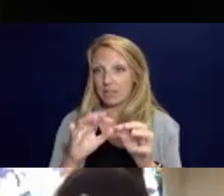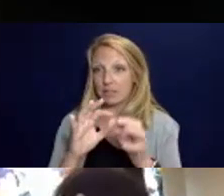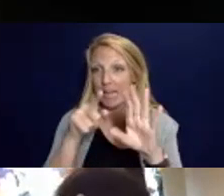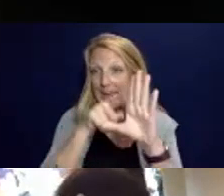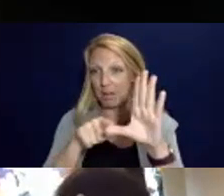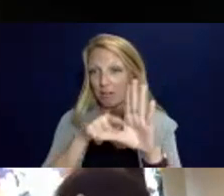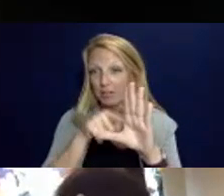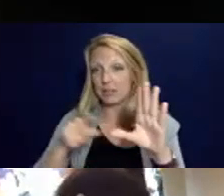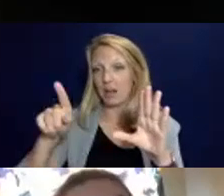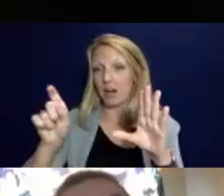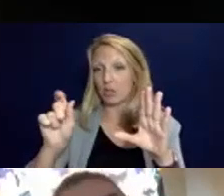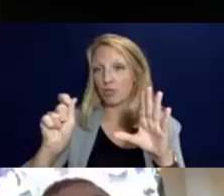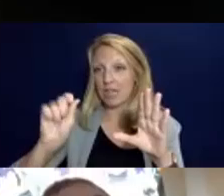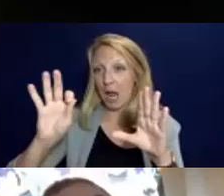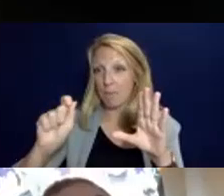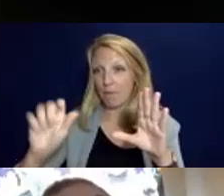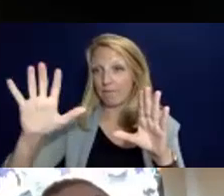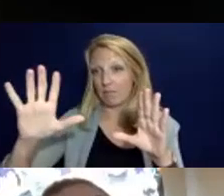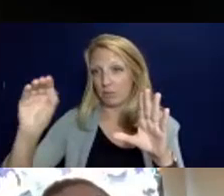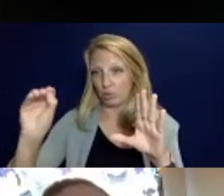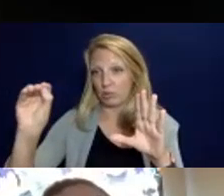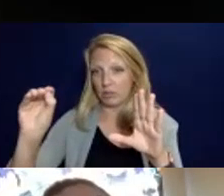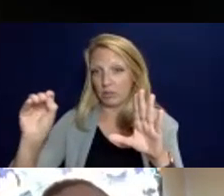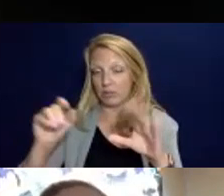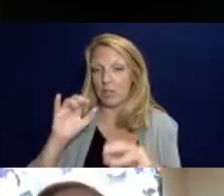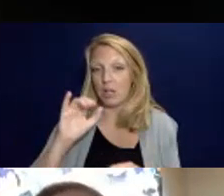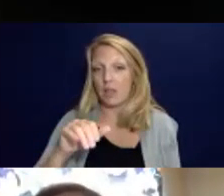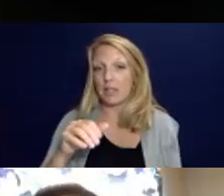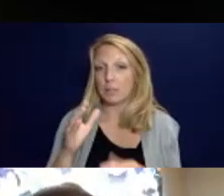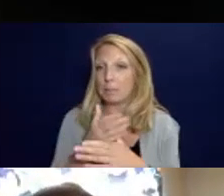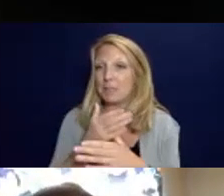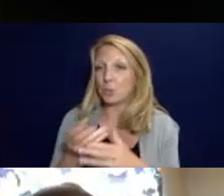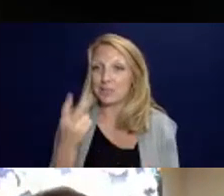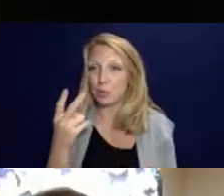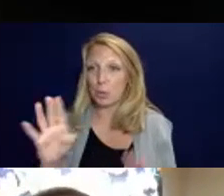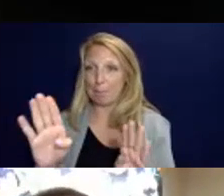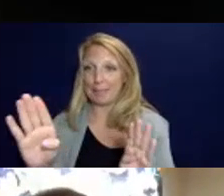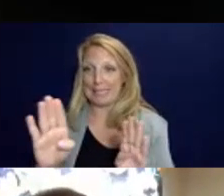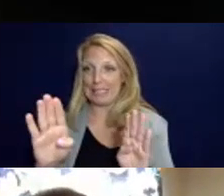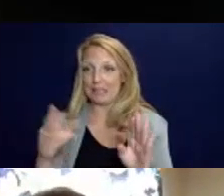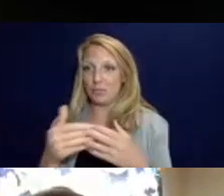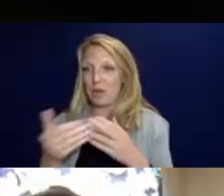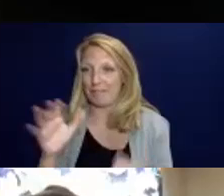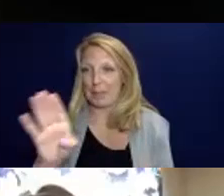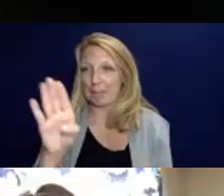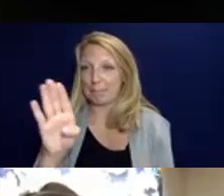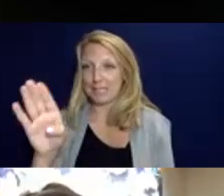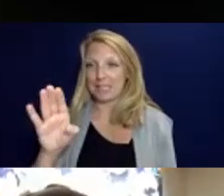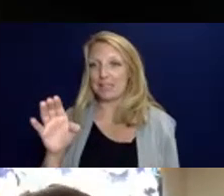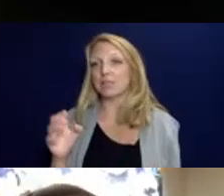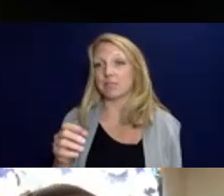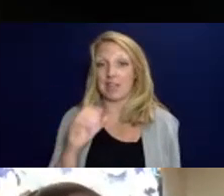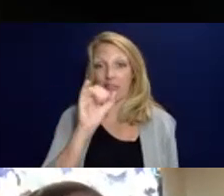an angle between 2 Bs, whatever B may be. That configuration is